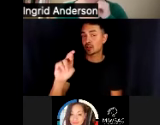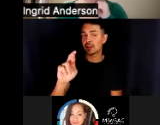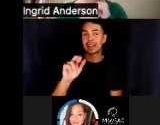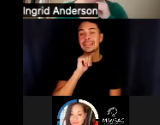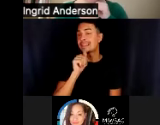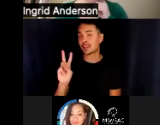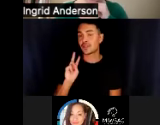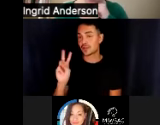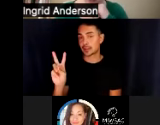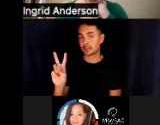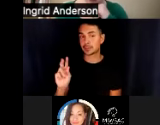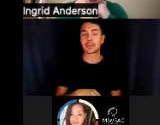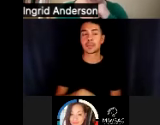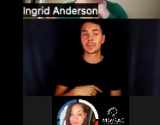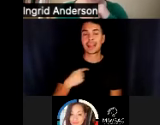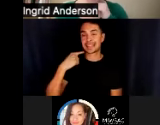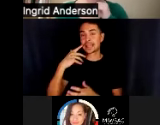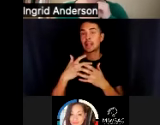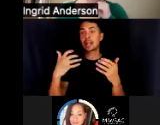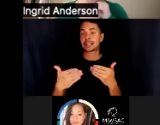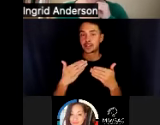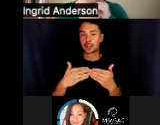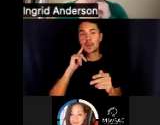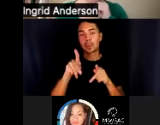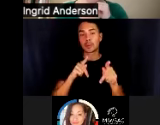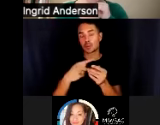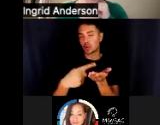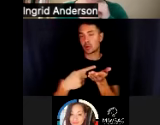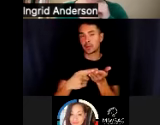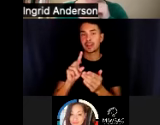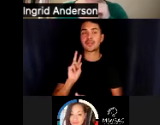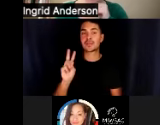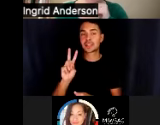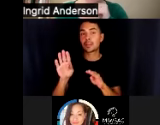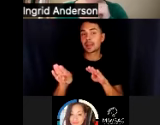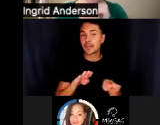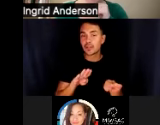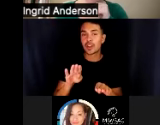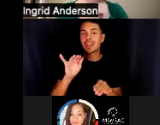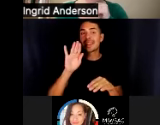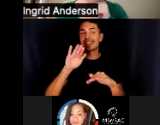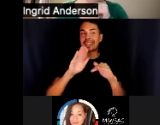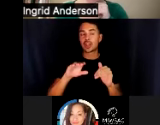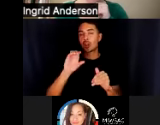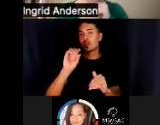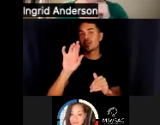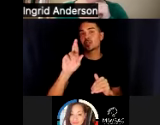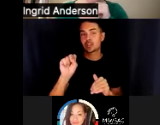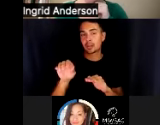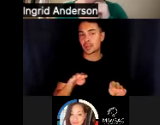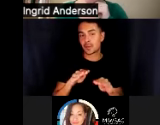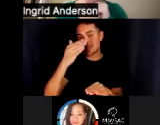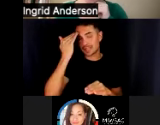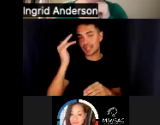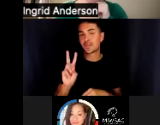victim. I think it's a lot easier for folks to talk about the victim's behavior than the offender's behavior, because the